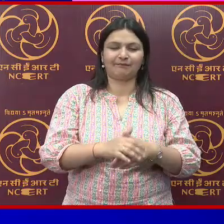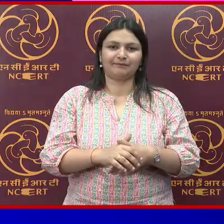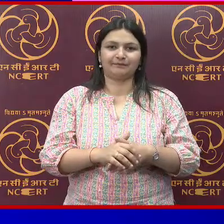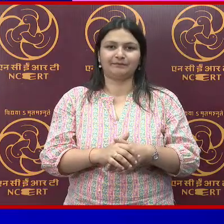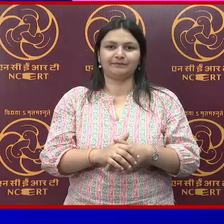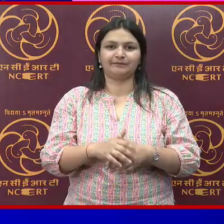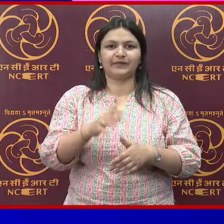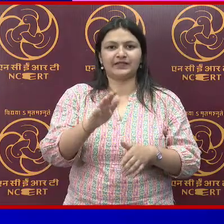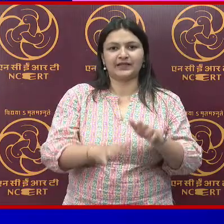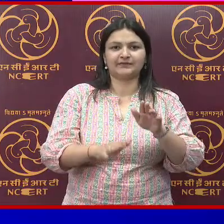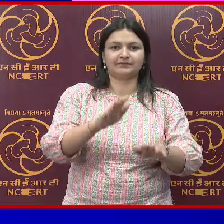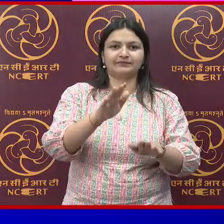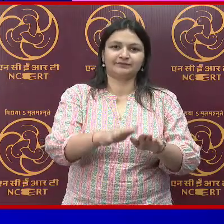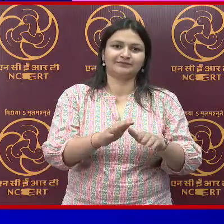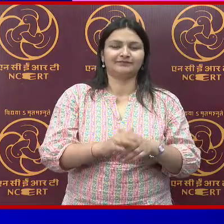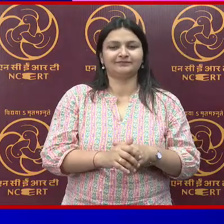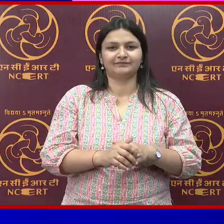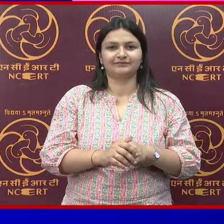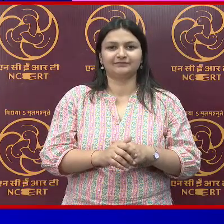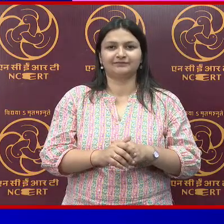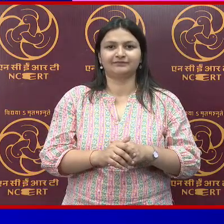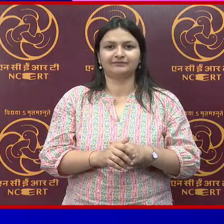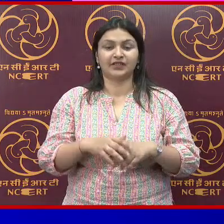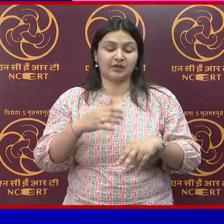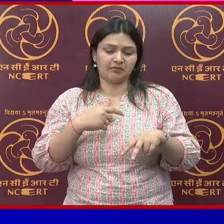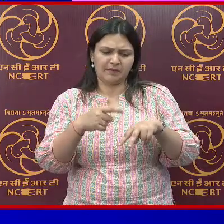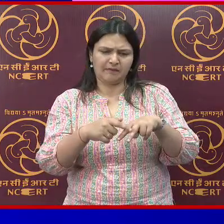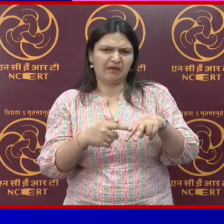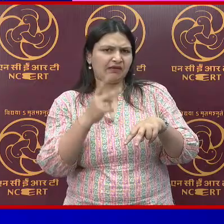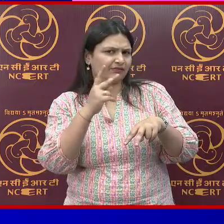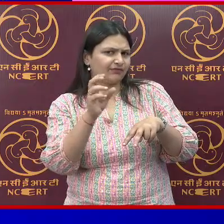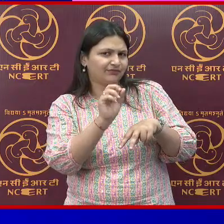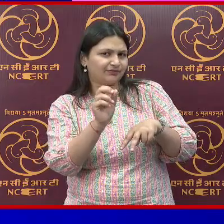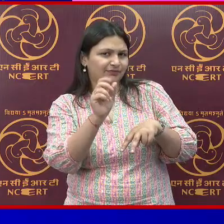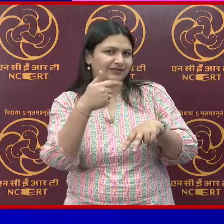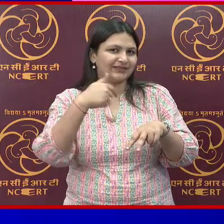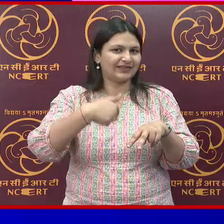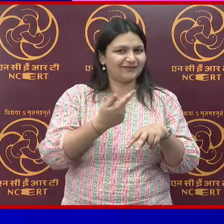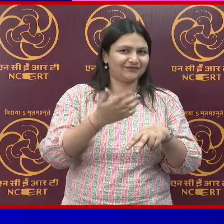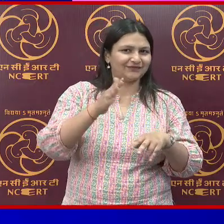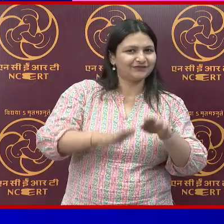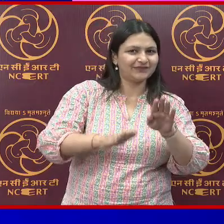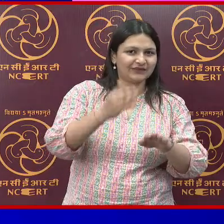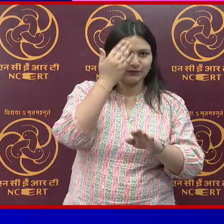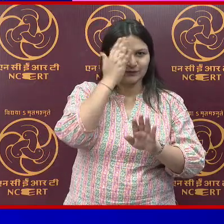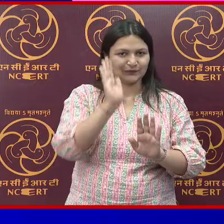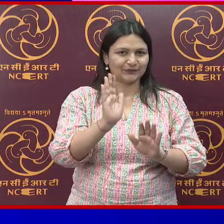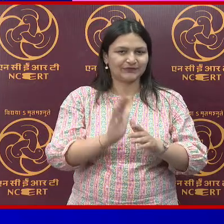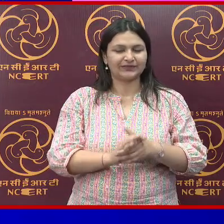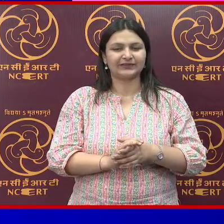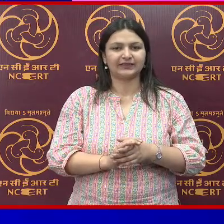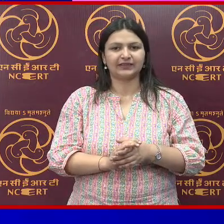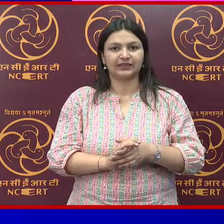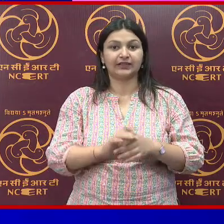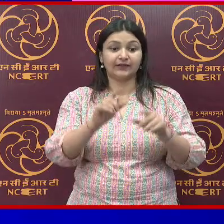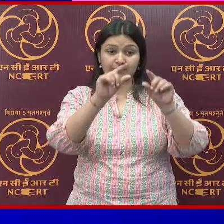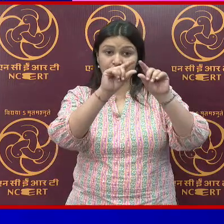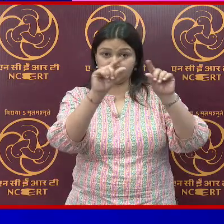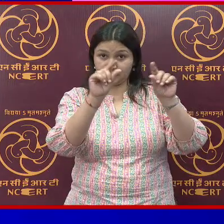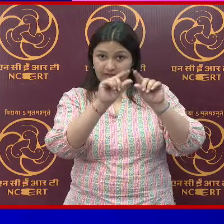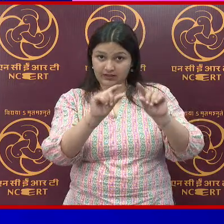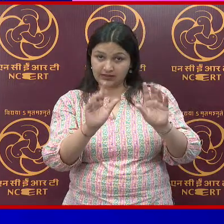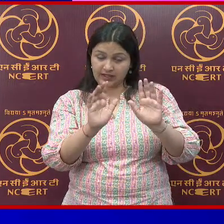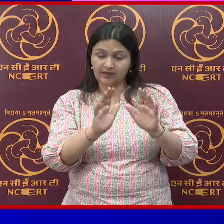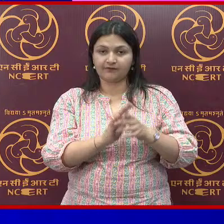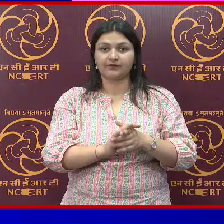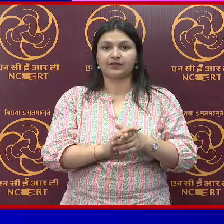you to tap here itself, because Okay. we can see cannot see your legs. Okay. Right. Now, in this first stanza,